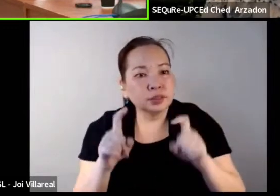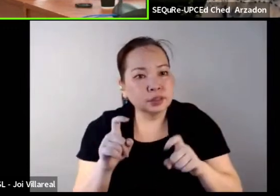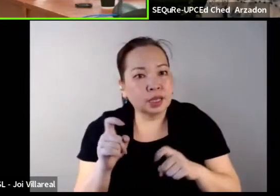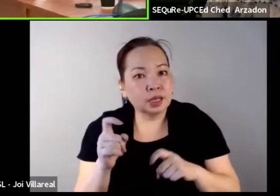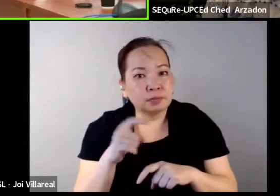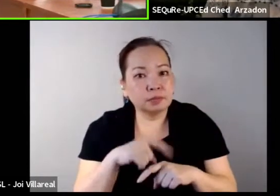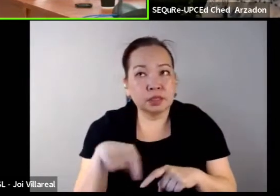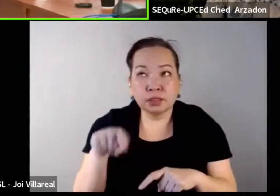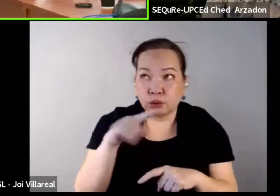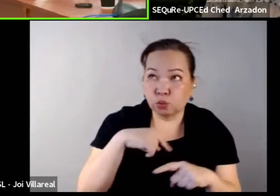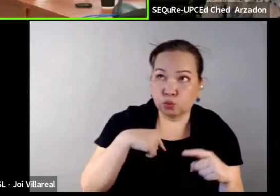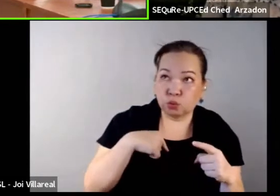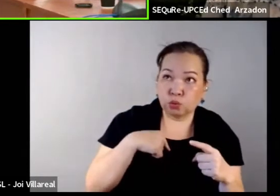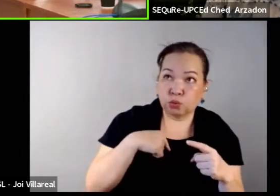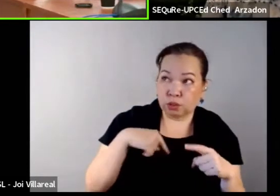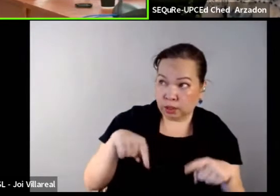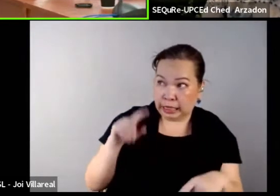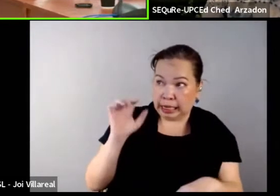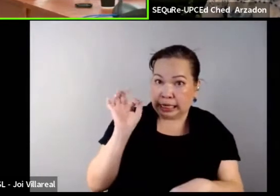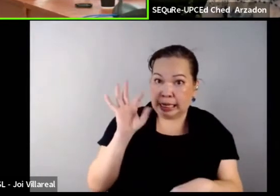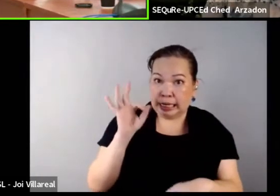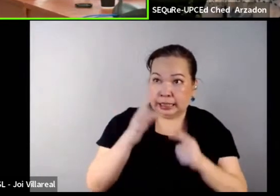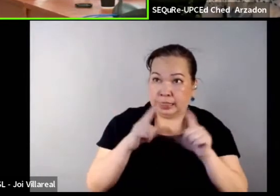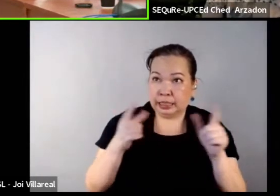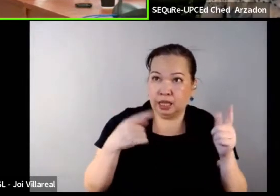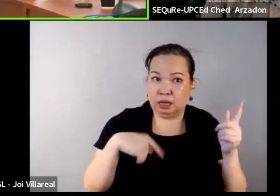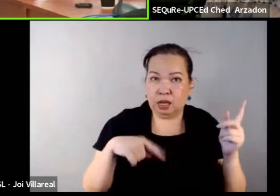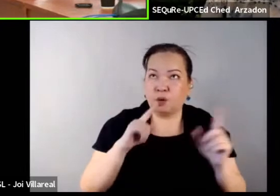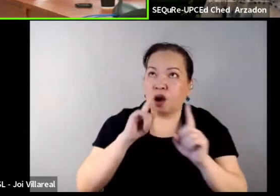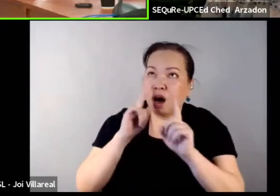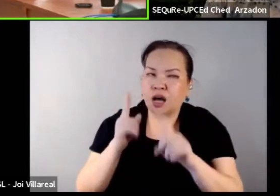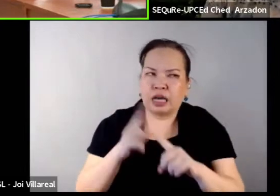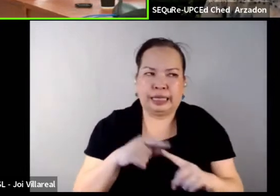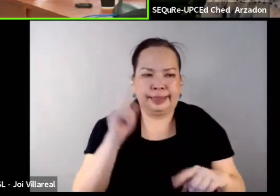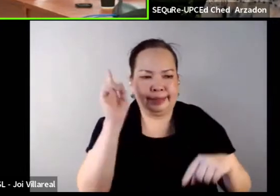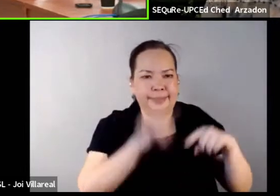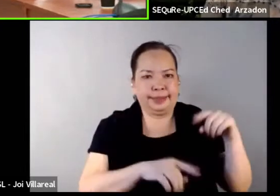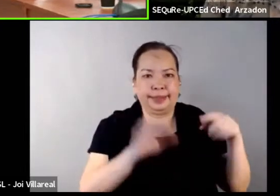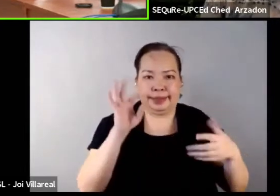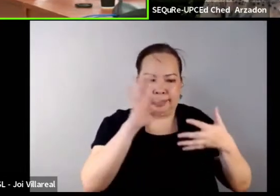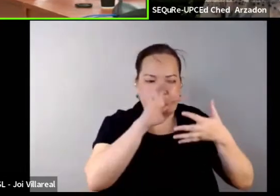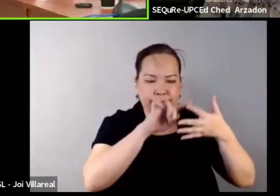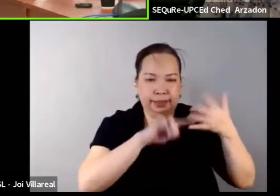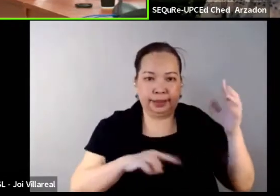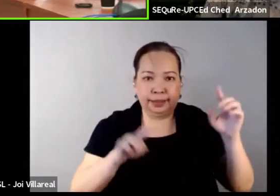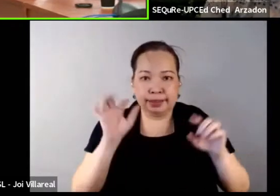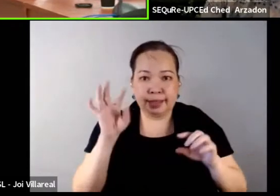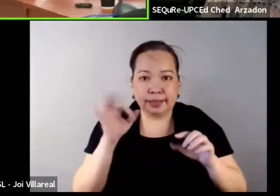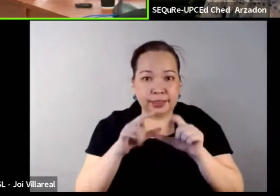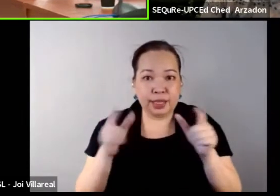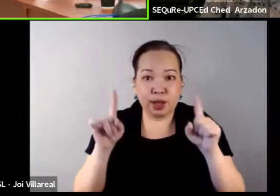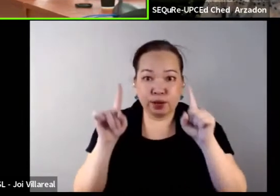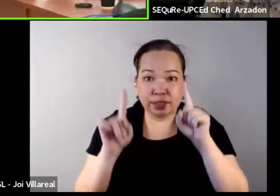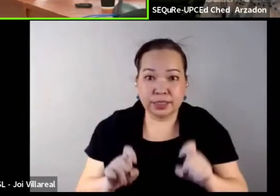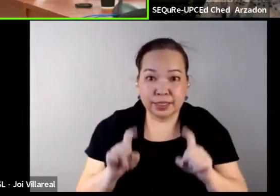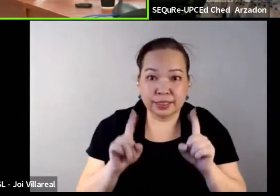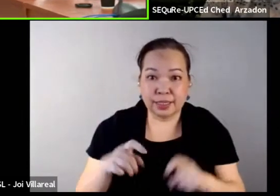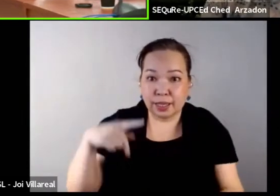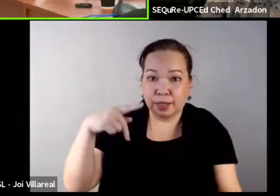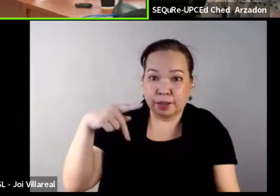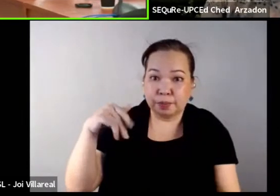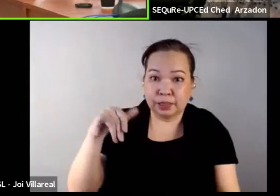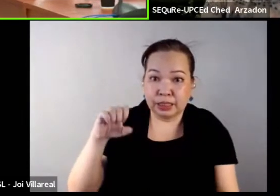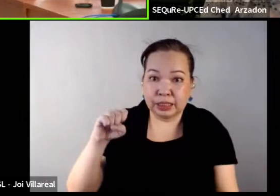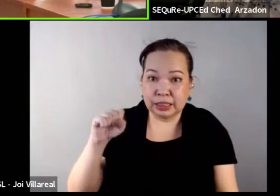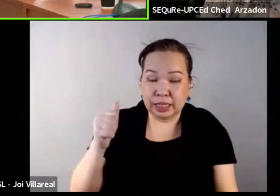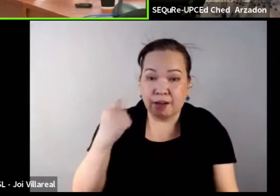atin nga, 19 eh. So hindi naman pwede raw yung 19. Kailangan hindi naman pinapayagan na 19 in yung